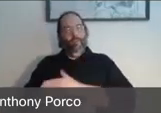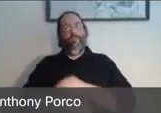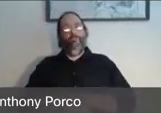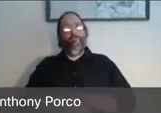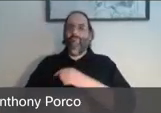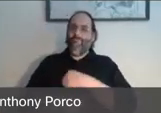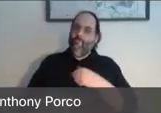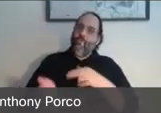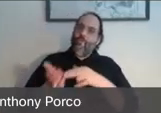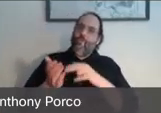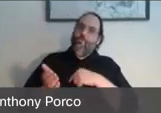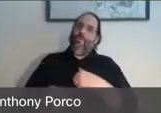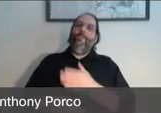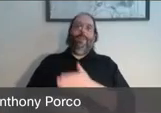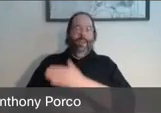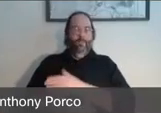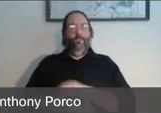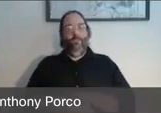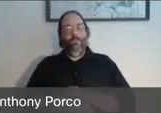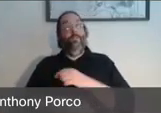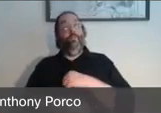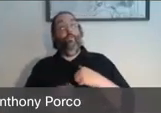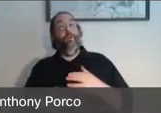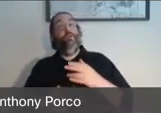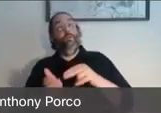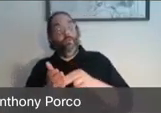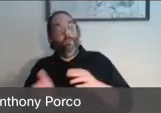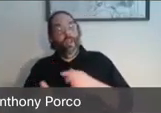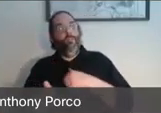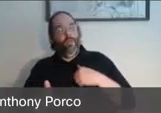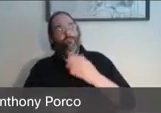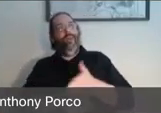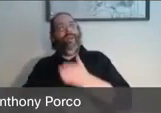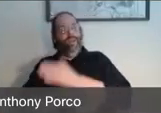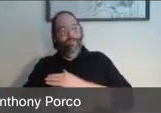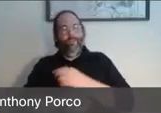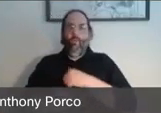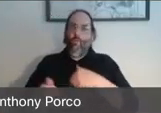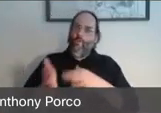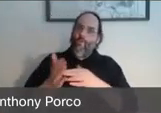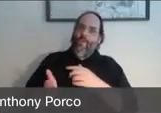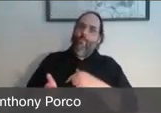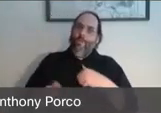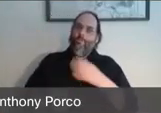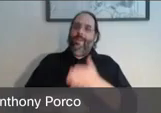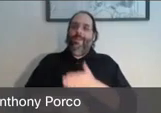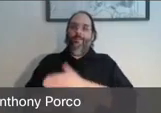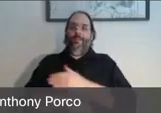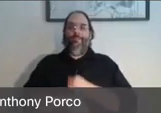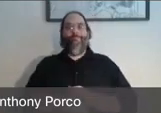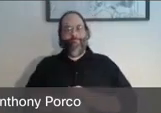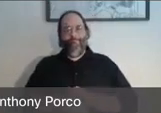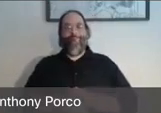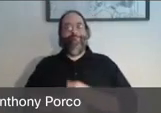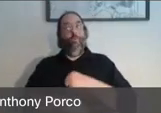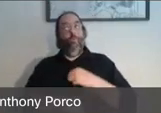are nurses and we make a difference. We are nurses and we make a difference. We are nurses. And we make a difference.